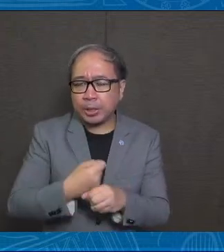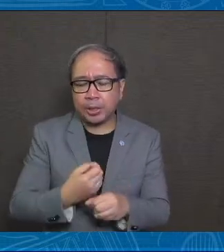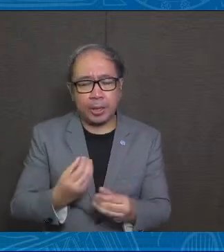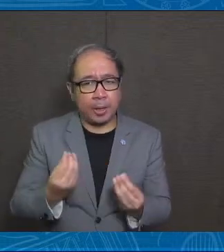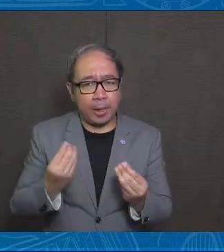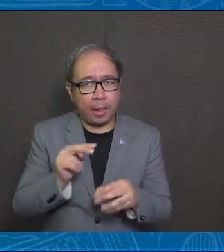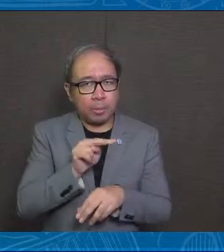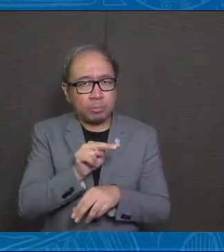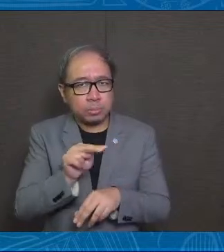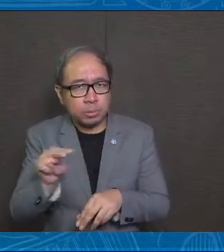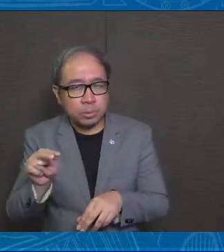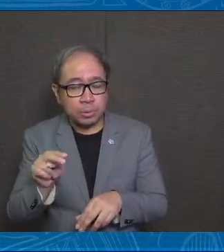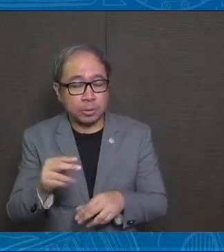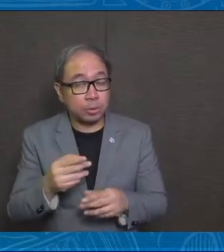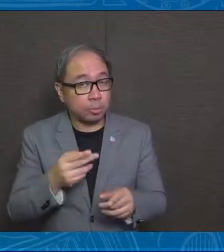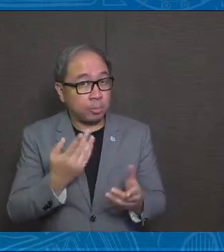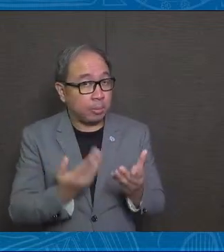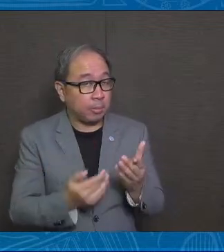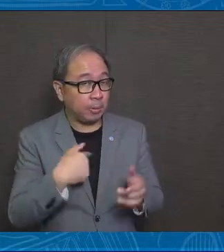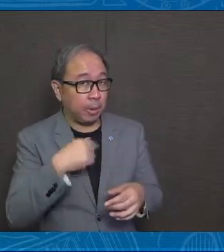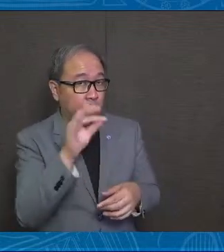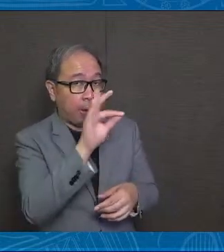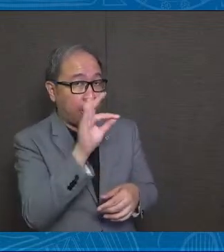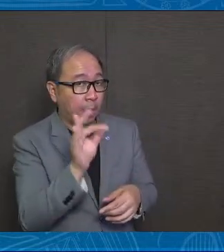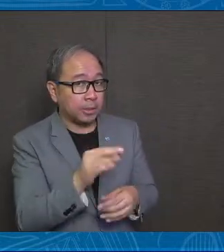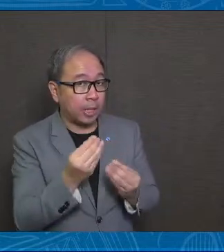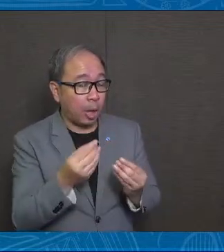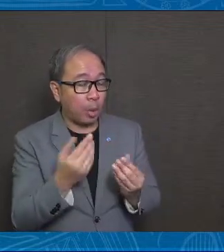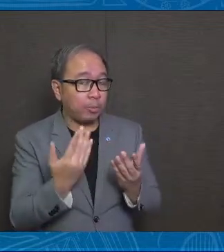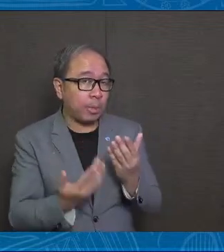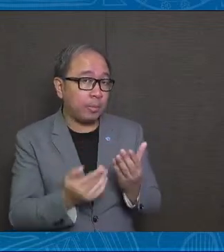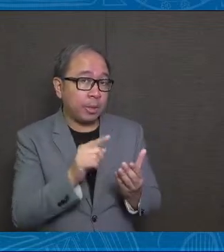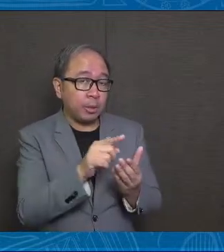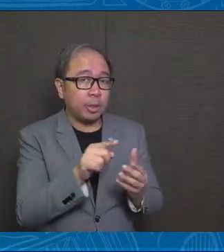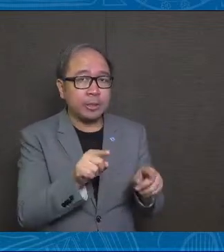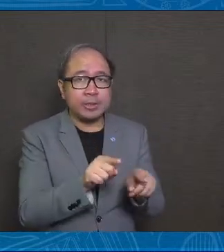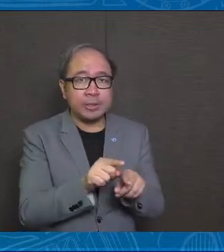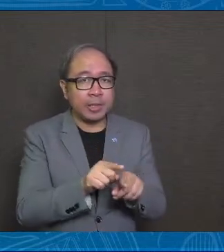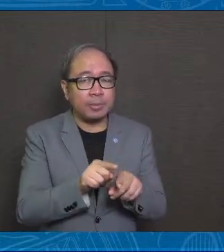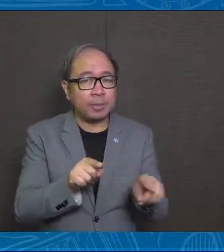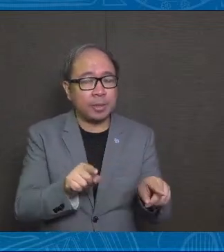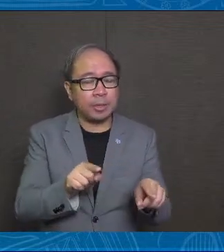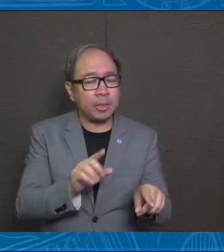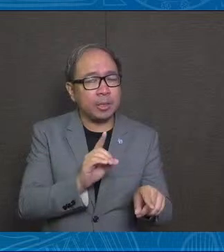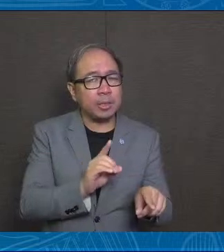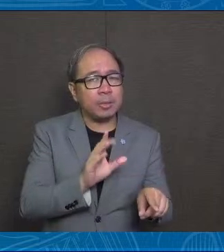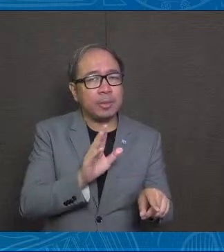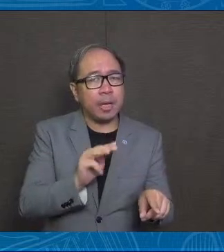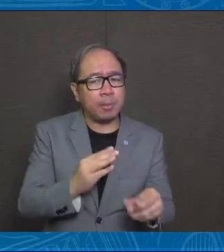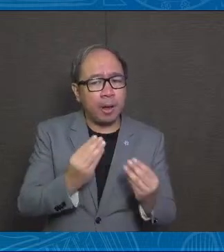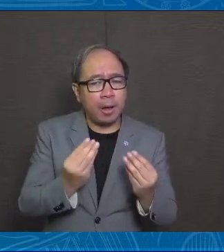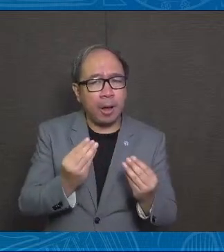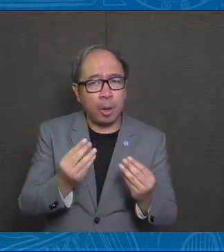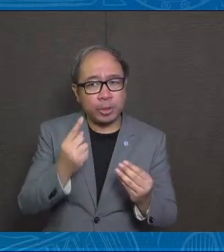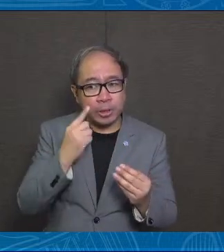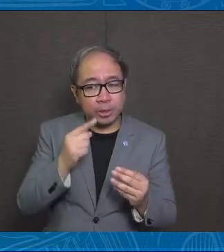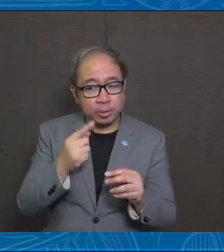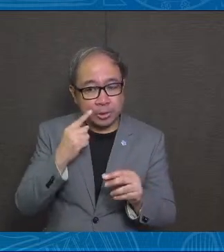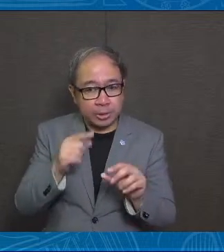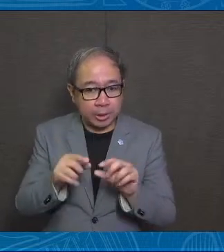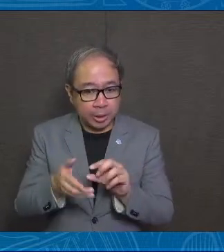same agency to report publicly how much of these tagged budgets come into